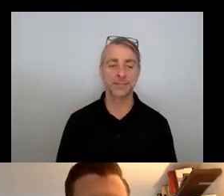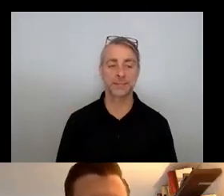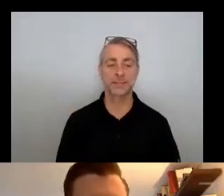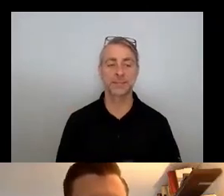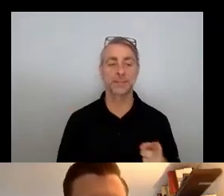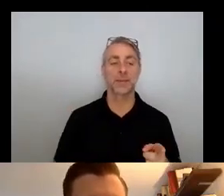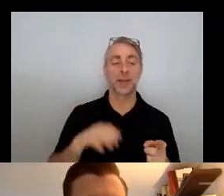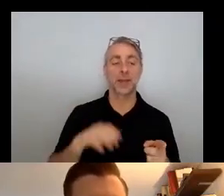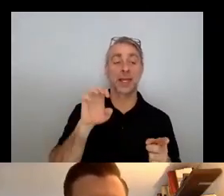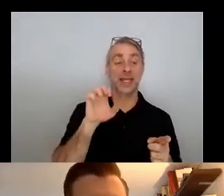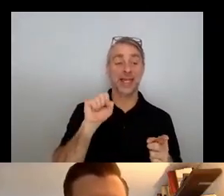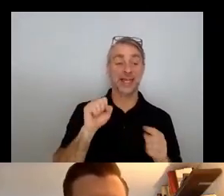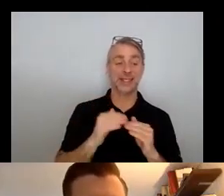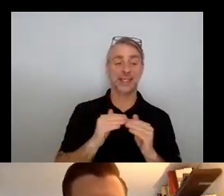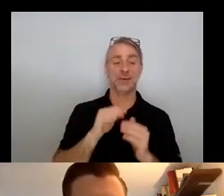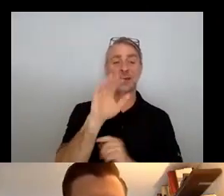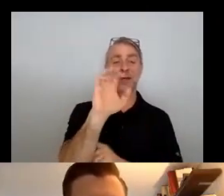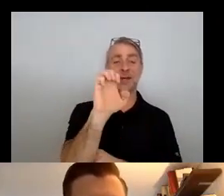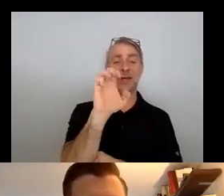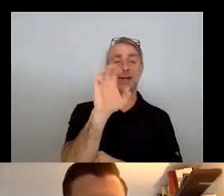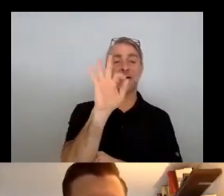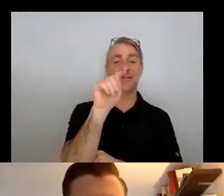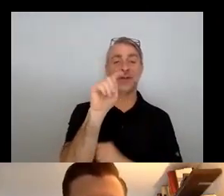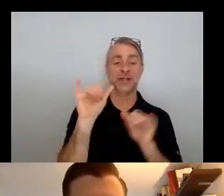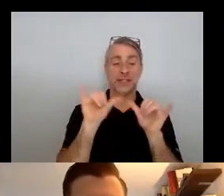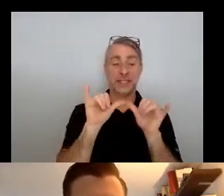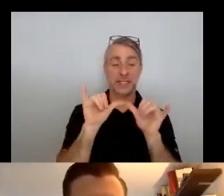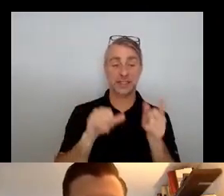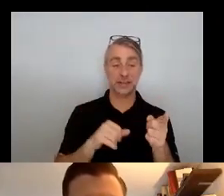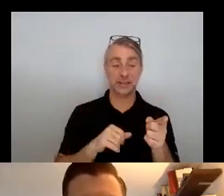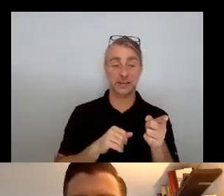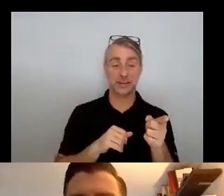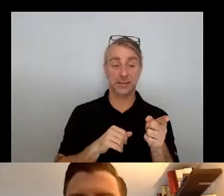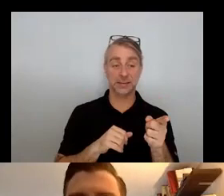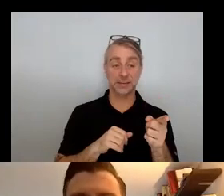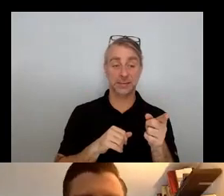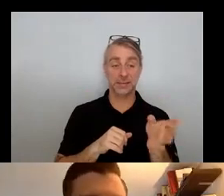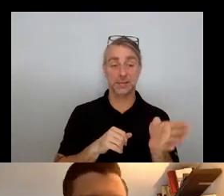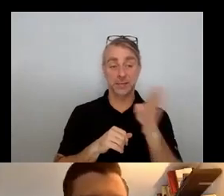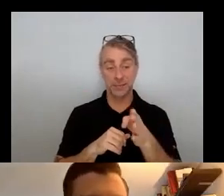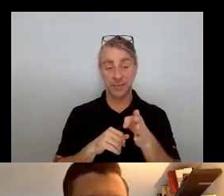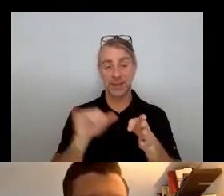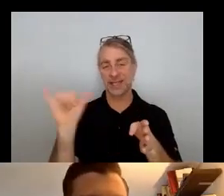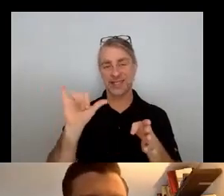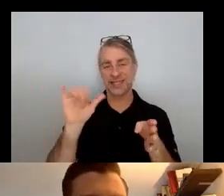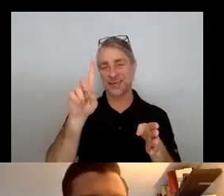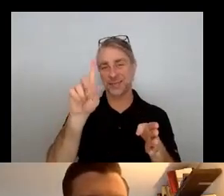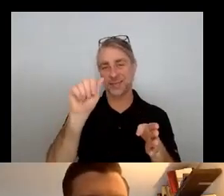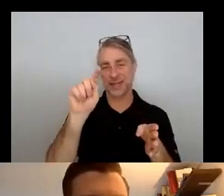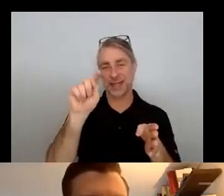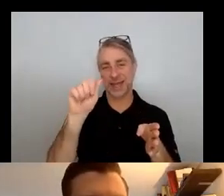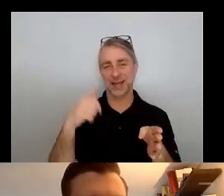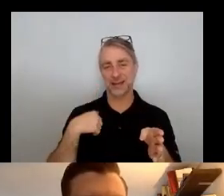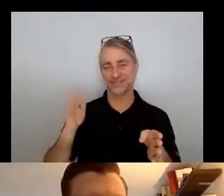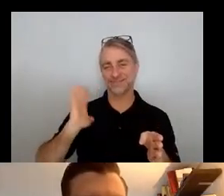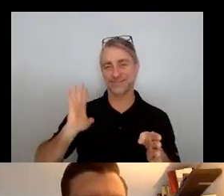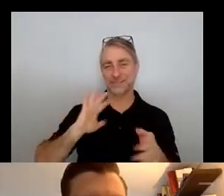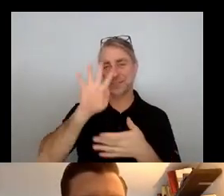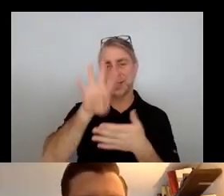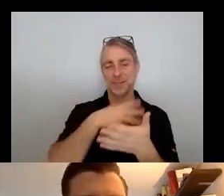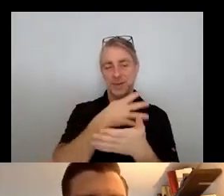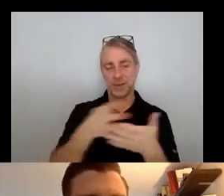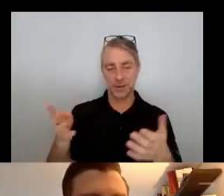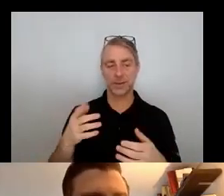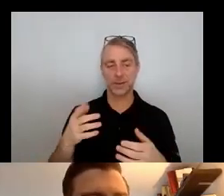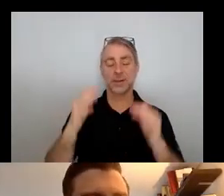into an object called ES, these are the same data that we had up before, and create